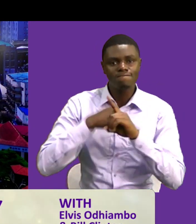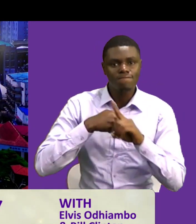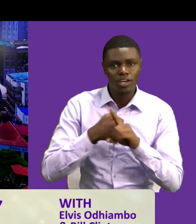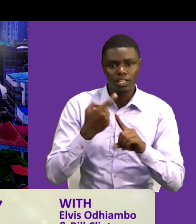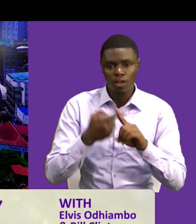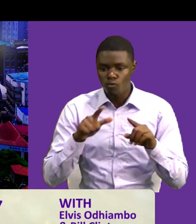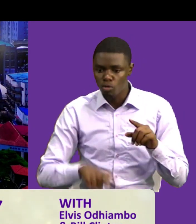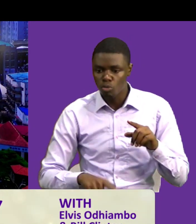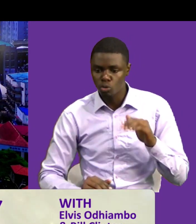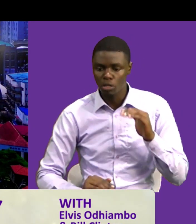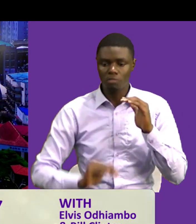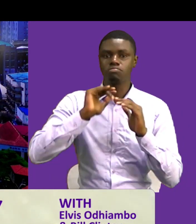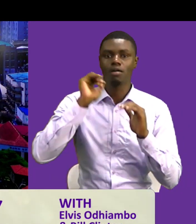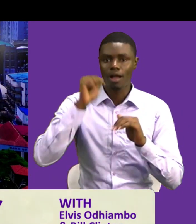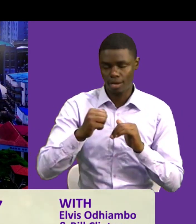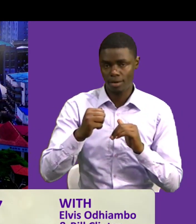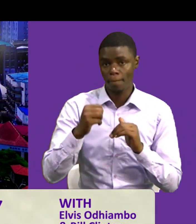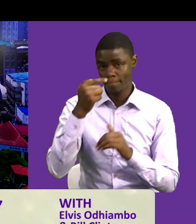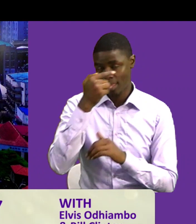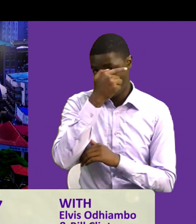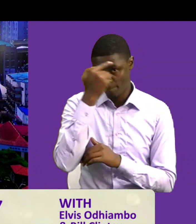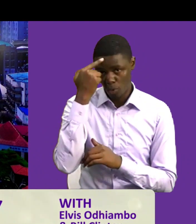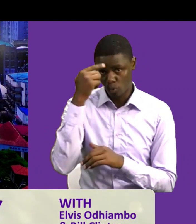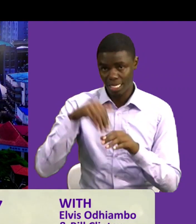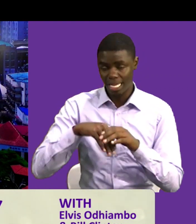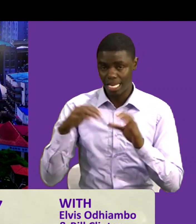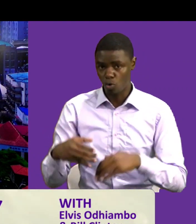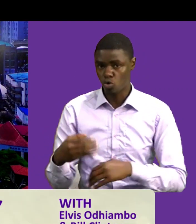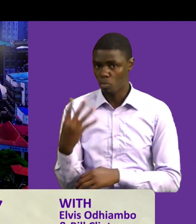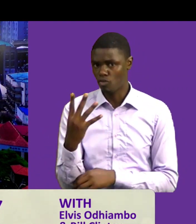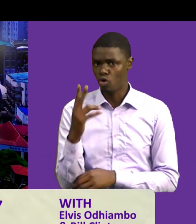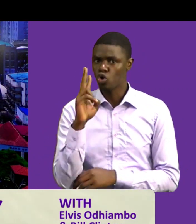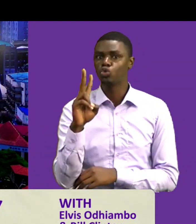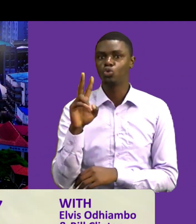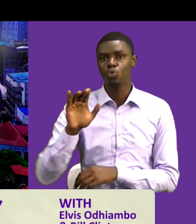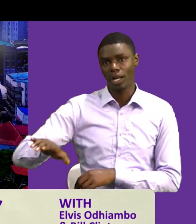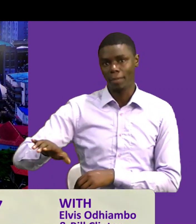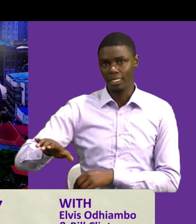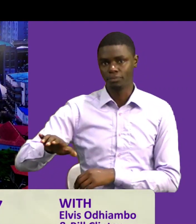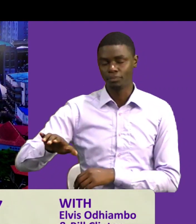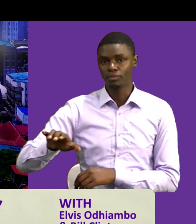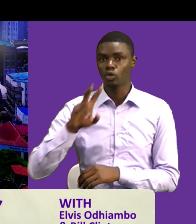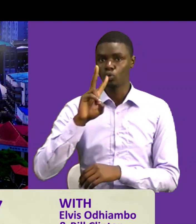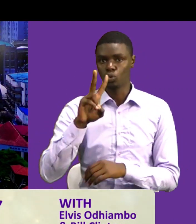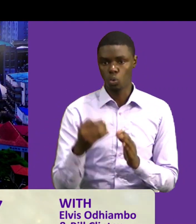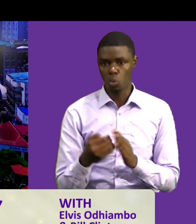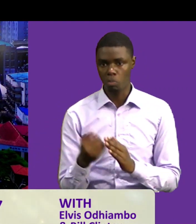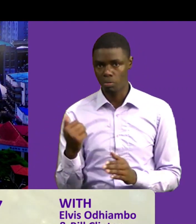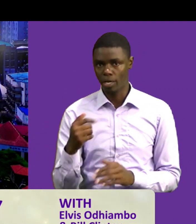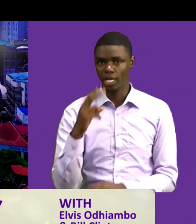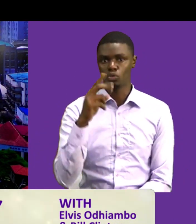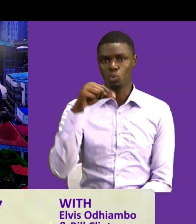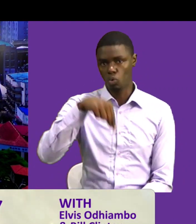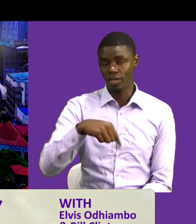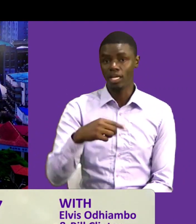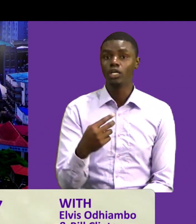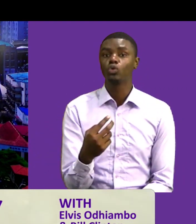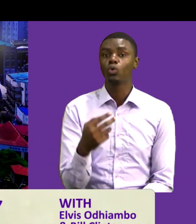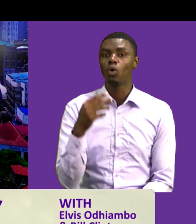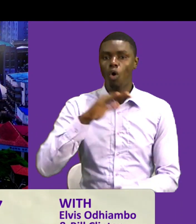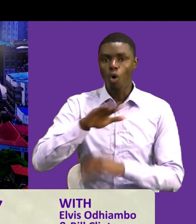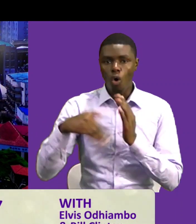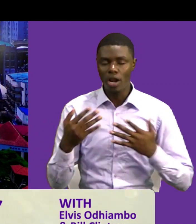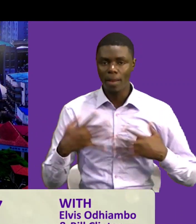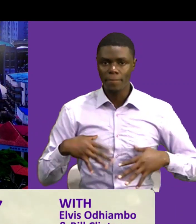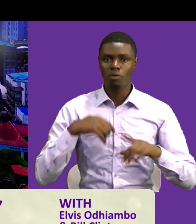from down, so that because in a group of 4, 2 remains, so, and 2 qualify. So everyone is